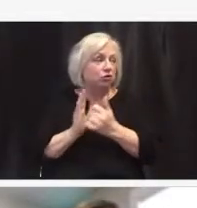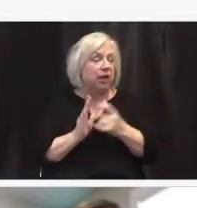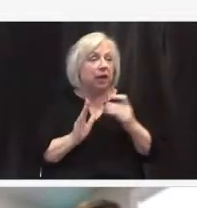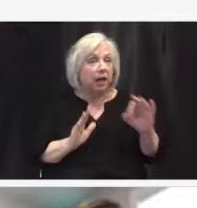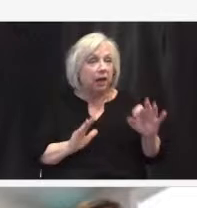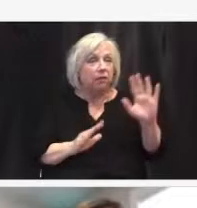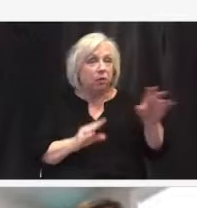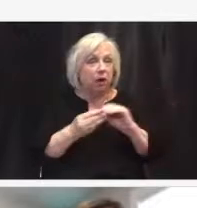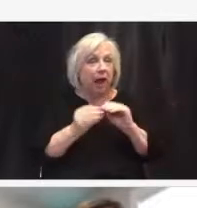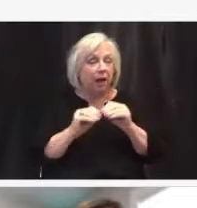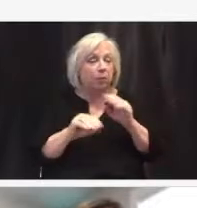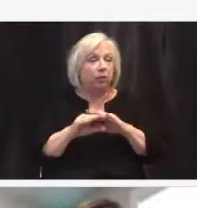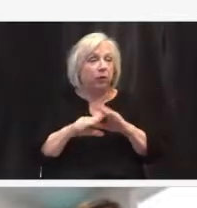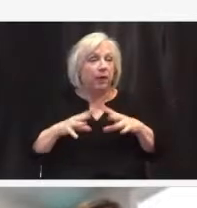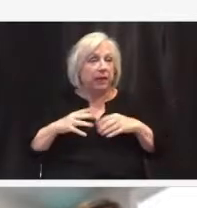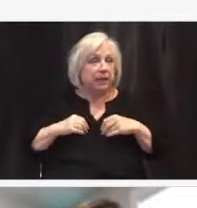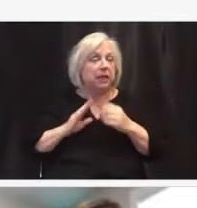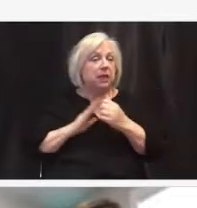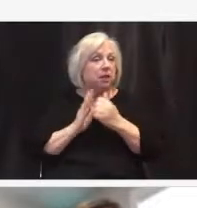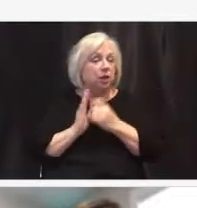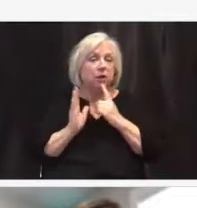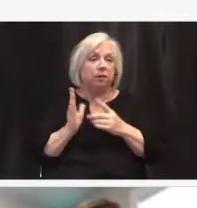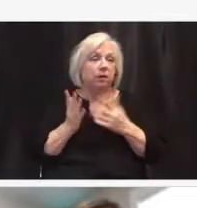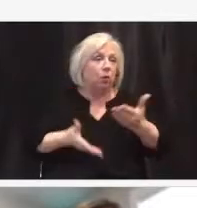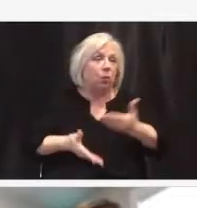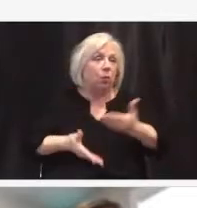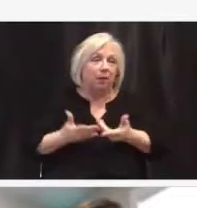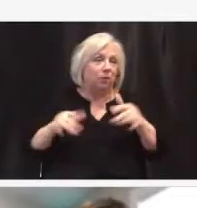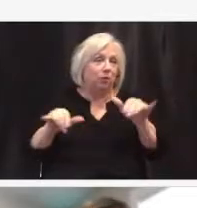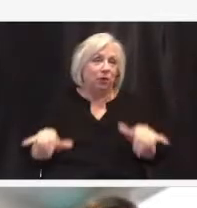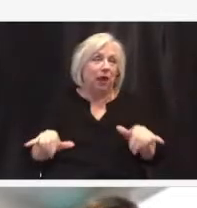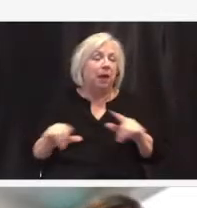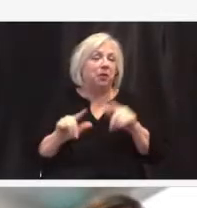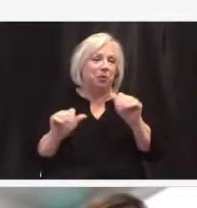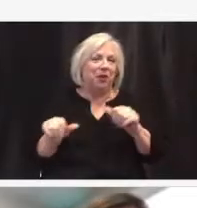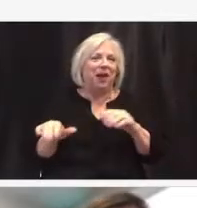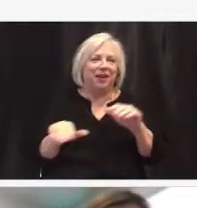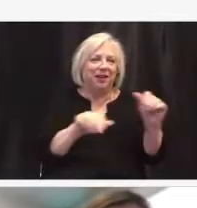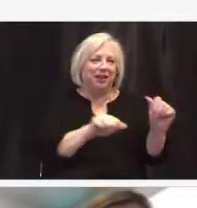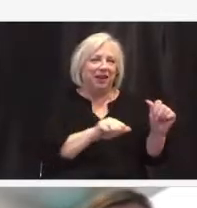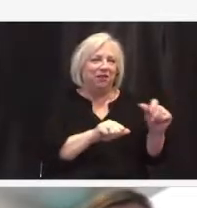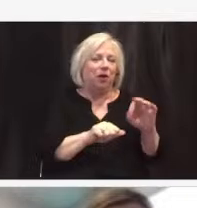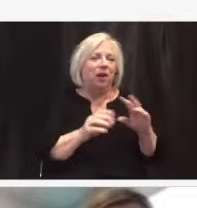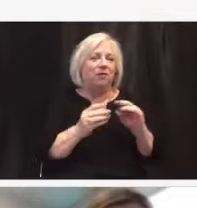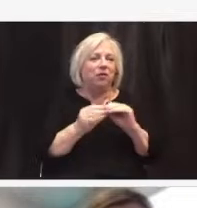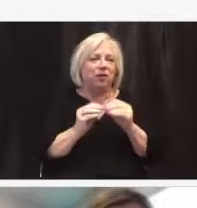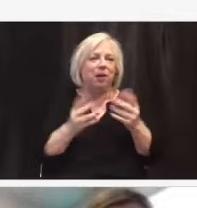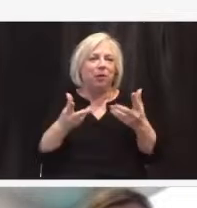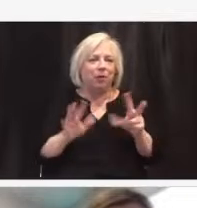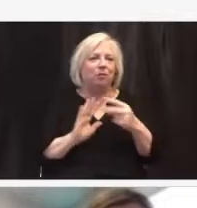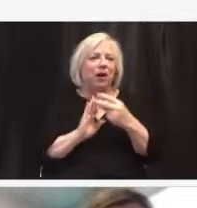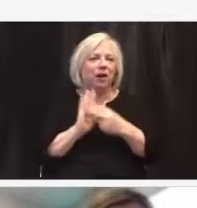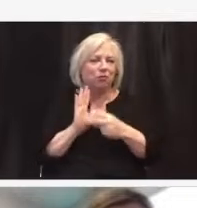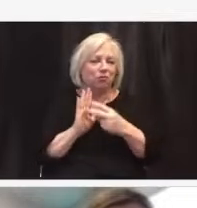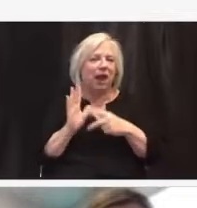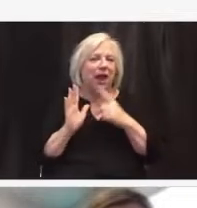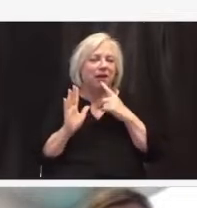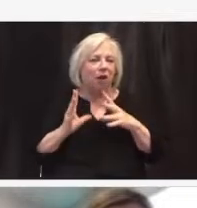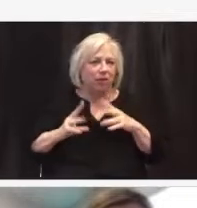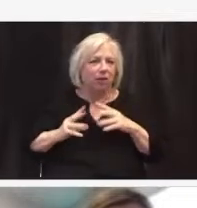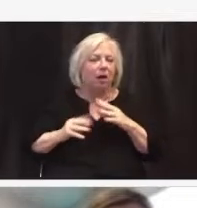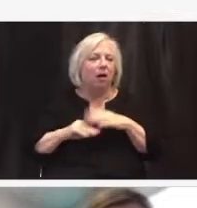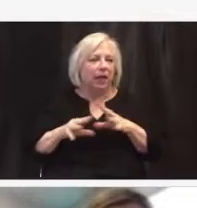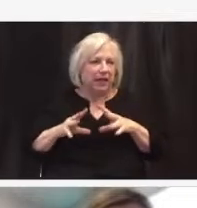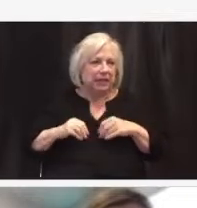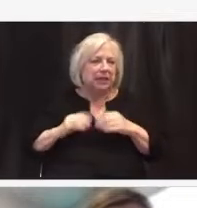consent agenda, you're more than welcome to stay, but you can leave at this time. So if your item number was on the consent agenda, you may